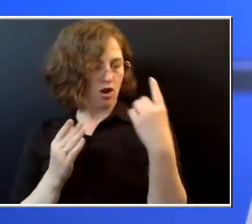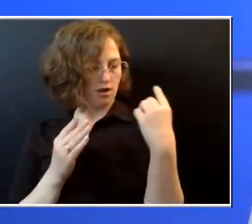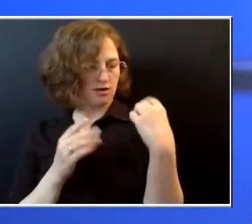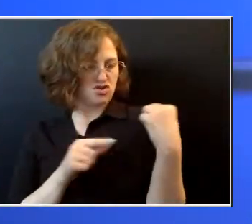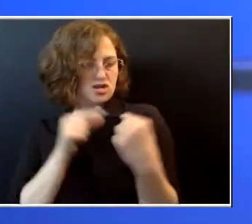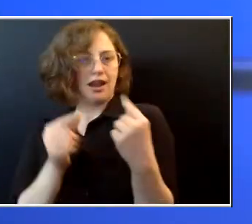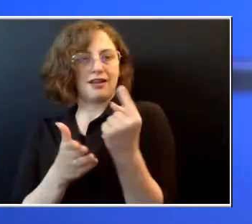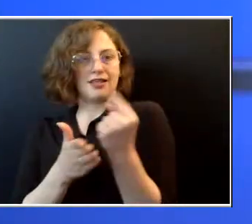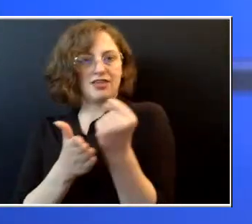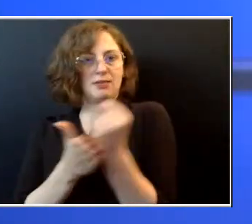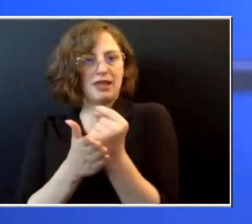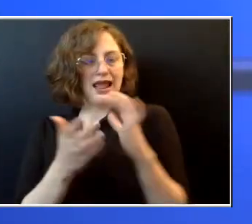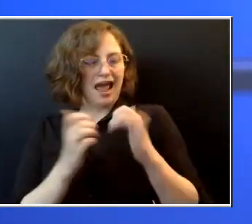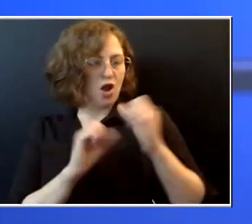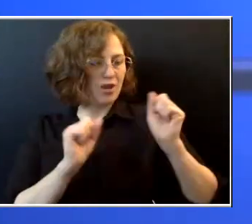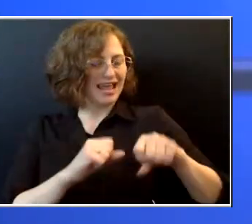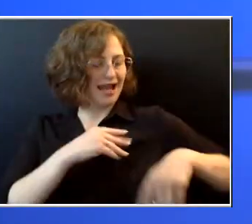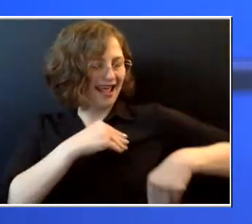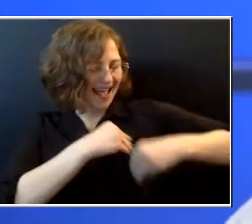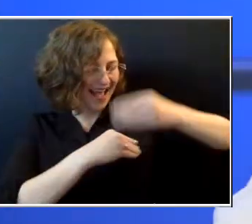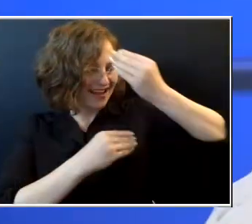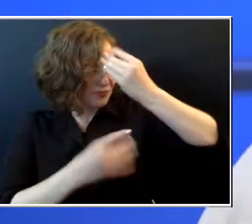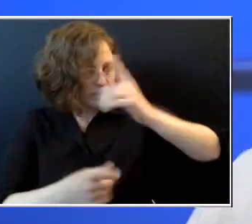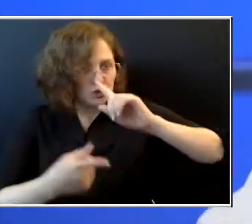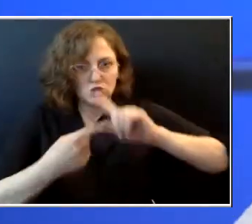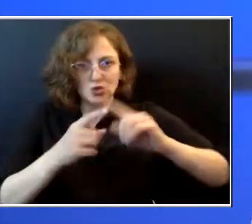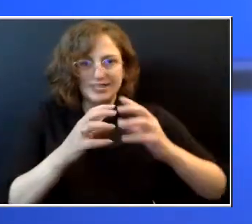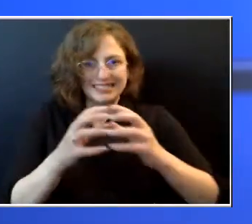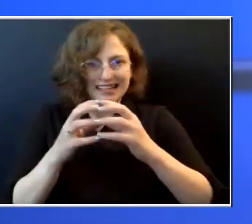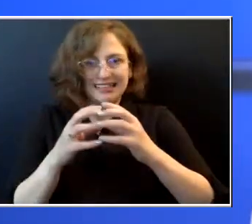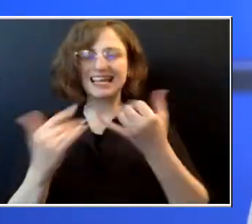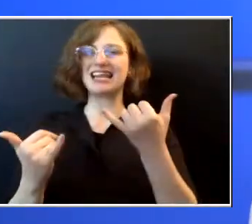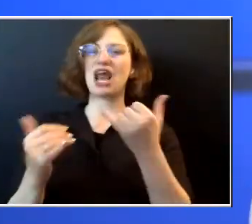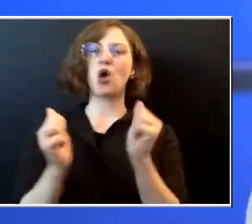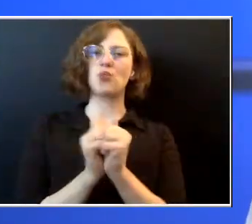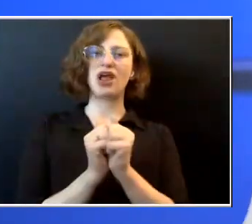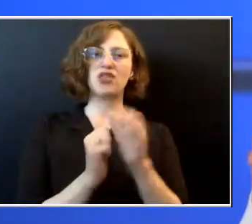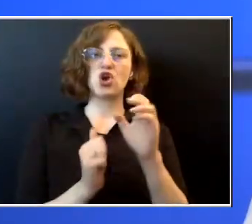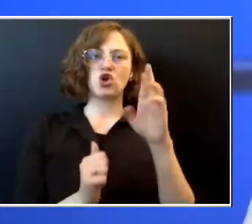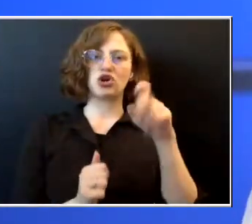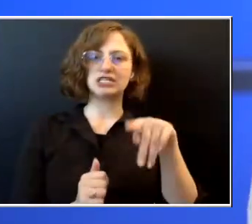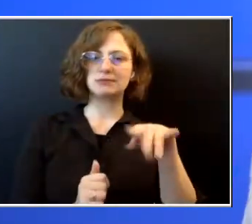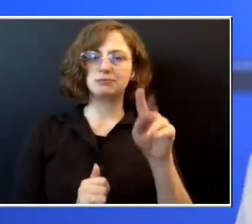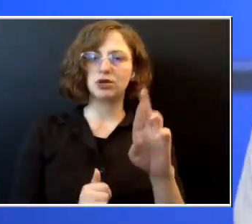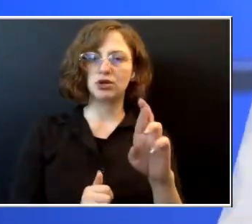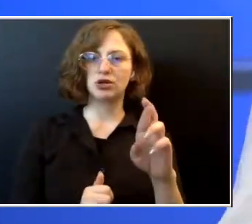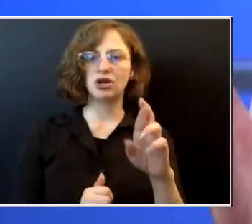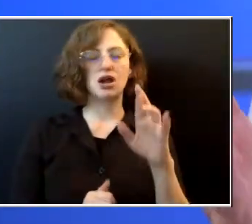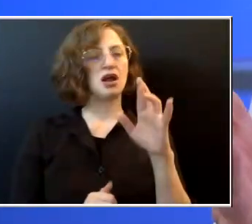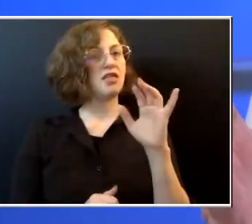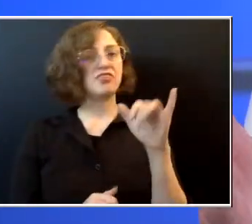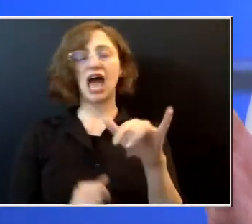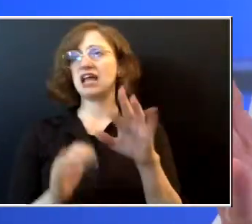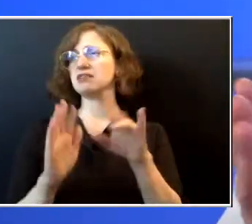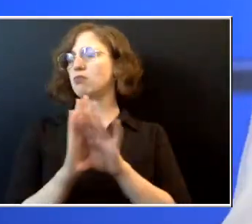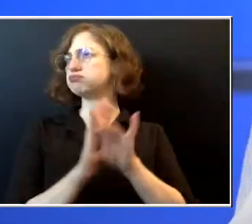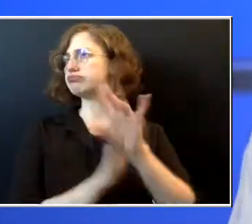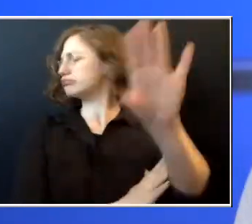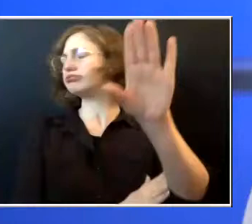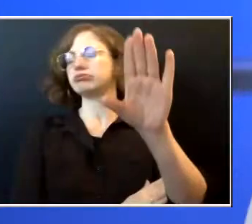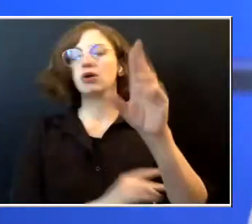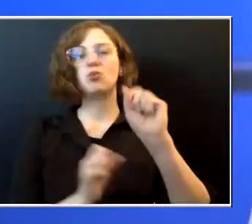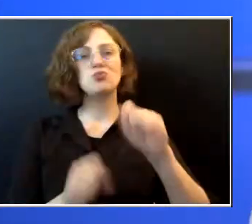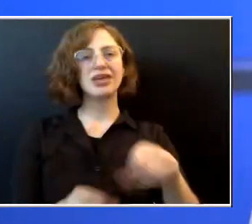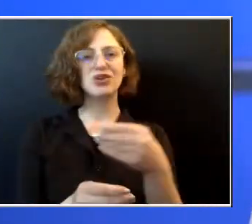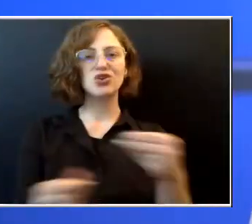cells. And now with CRISPR, that field has just taken off. You know, we're going to cure sickle cell disease. We're going to cure a number of